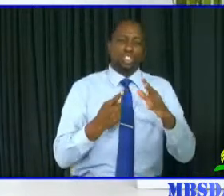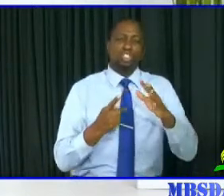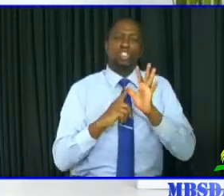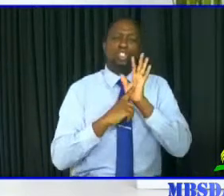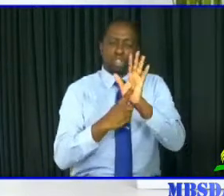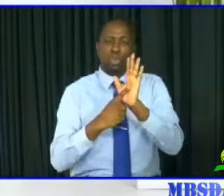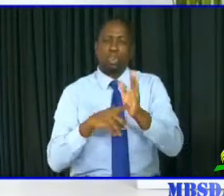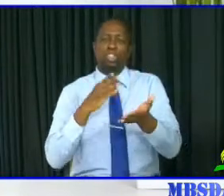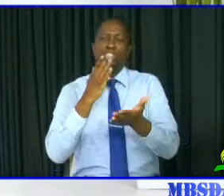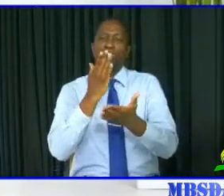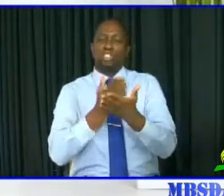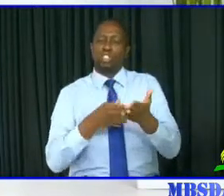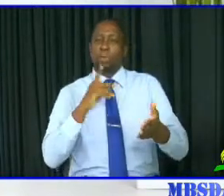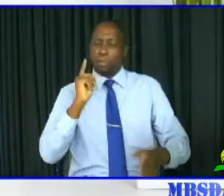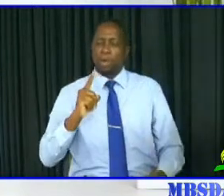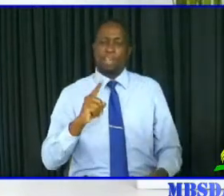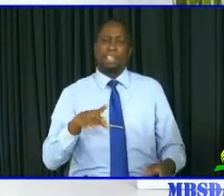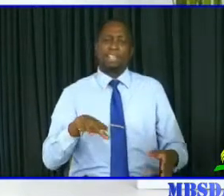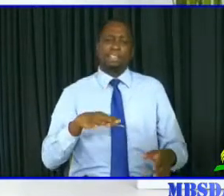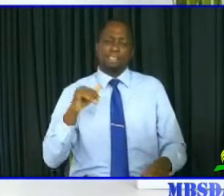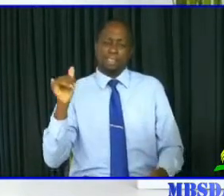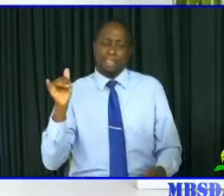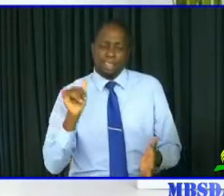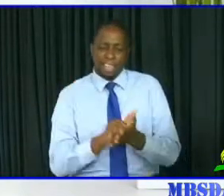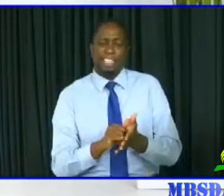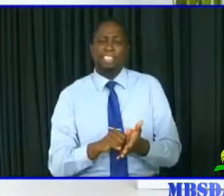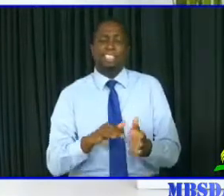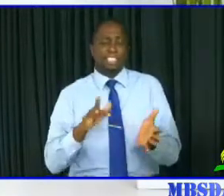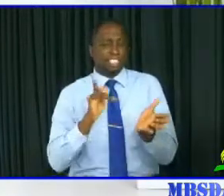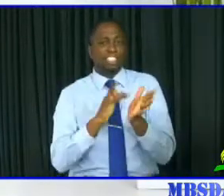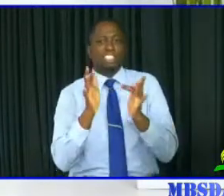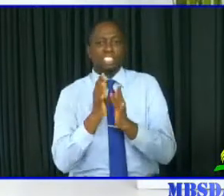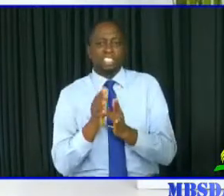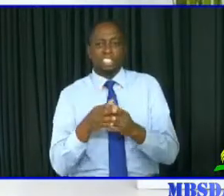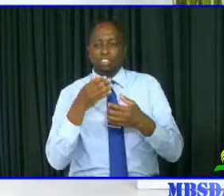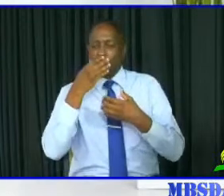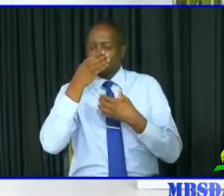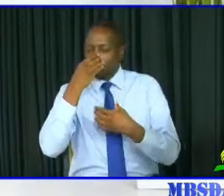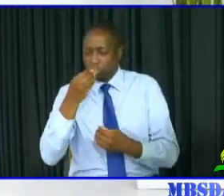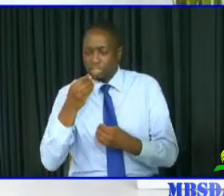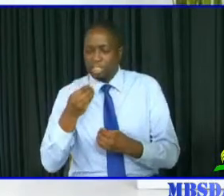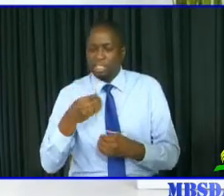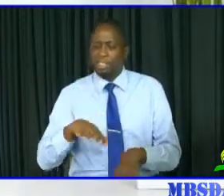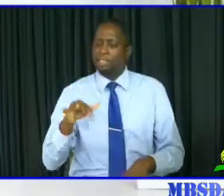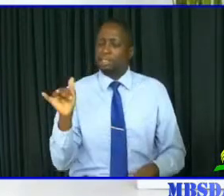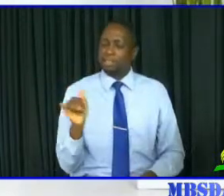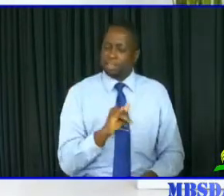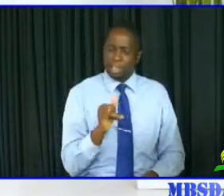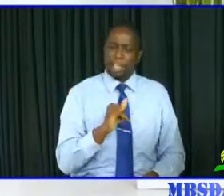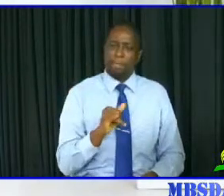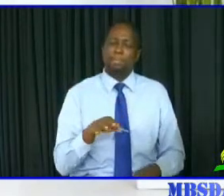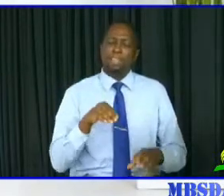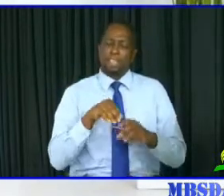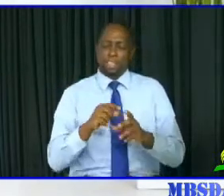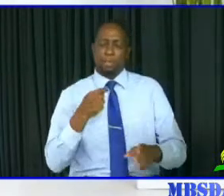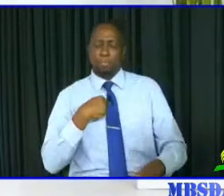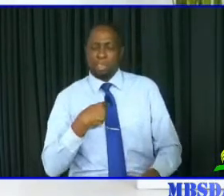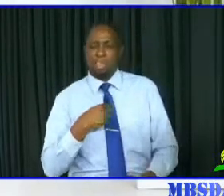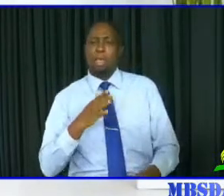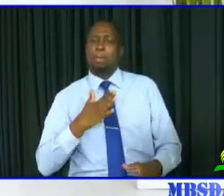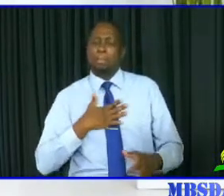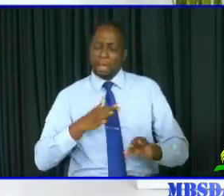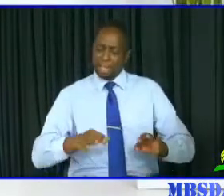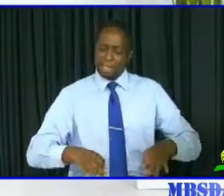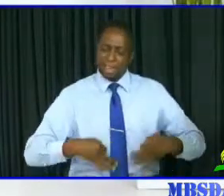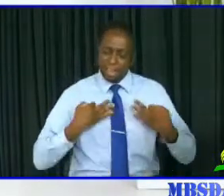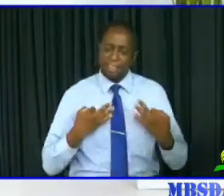that Jesus is interested in me. Jesus is interested in my life. Jesus is interested in my